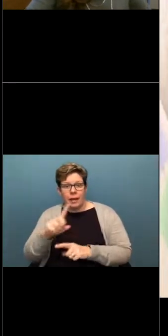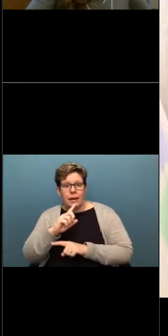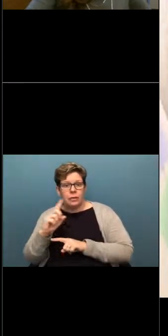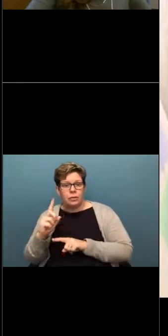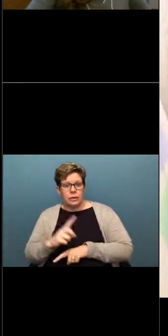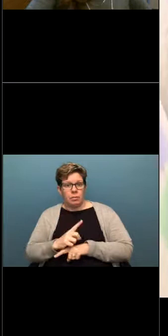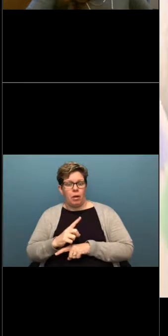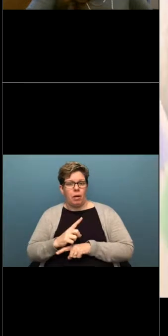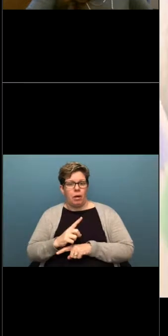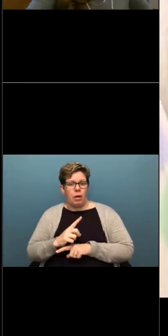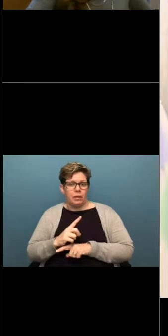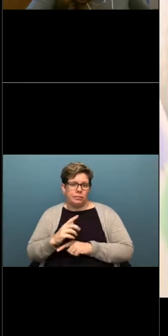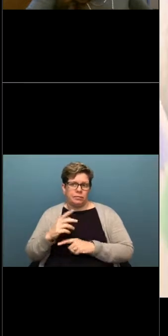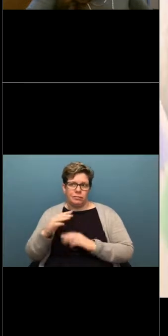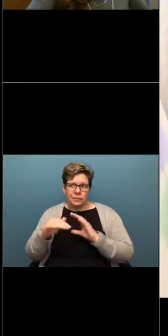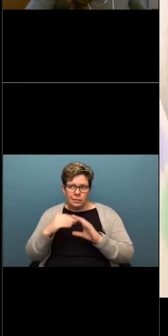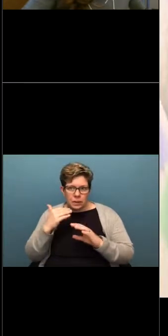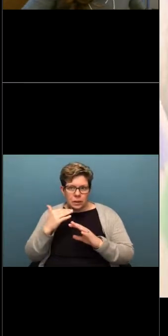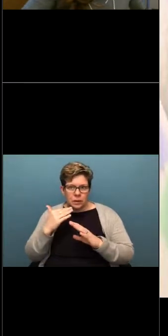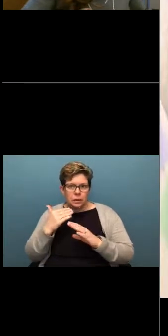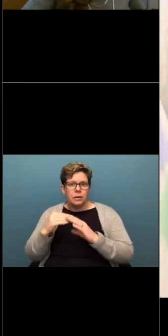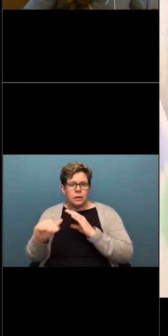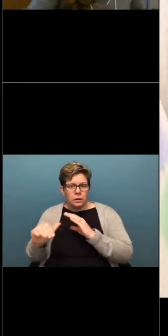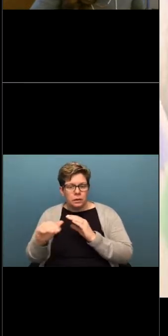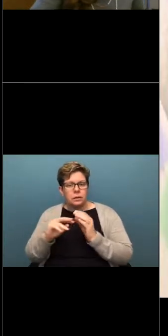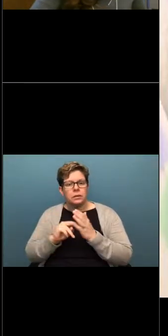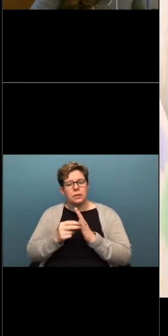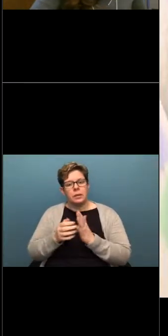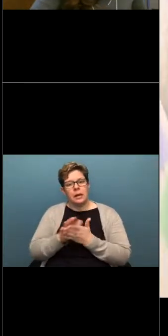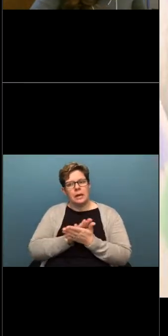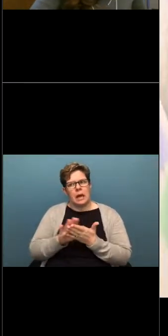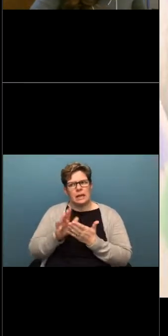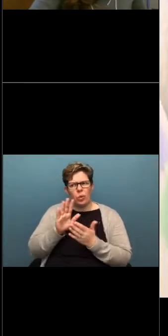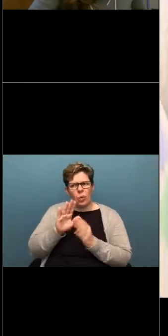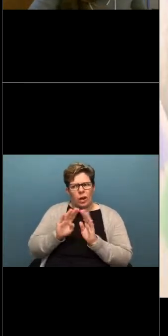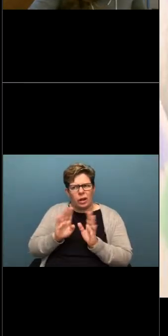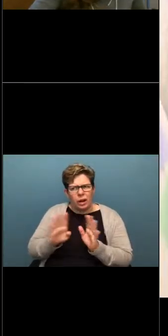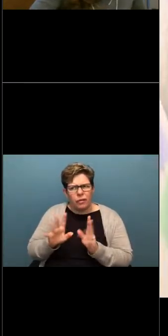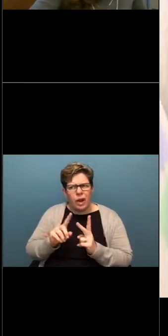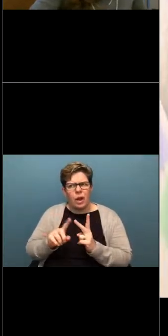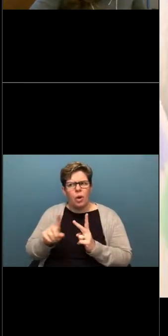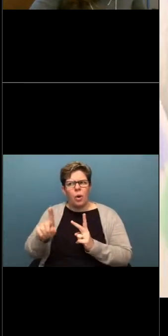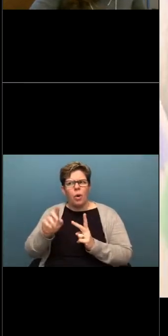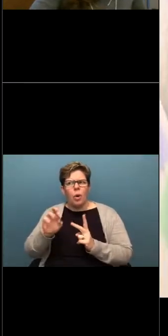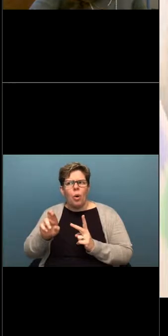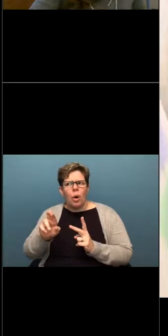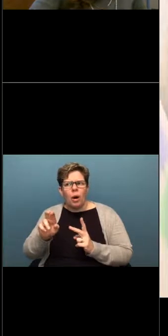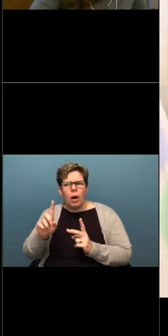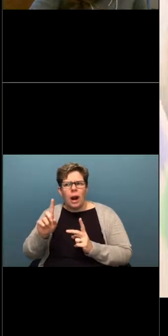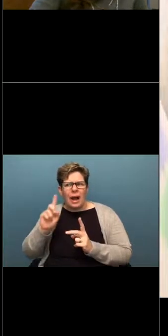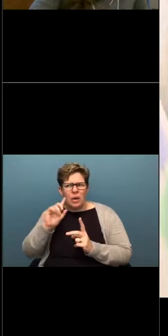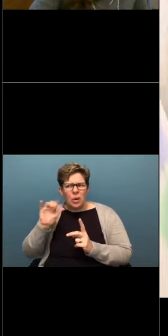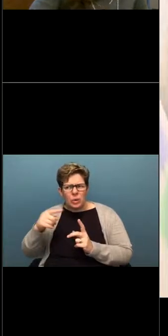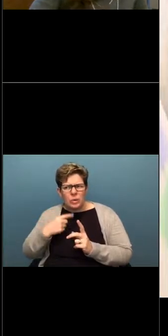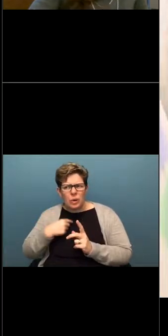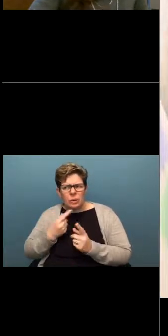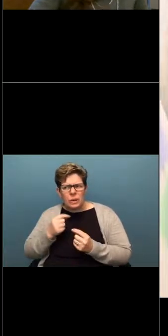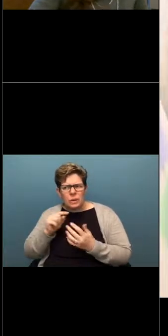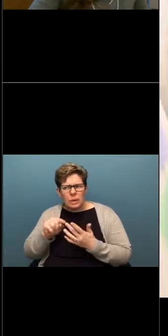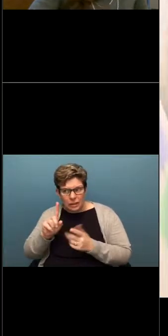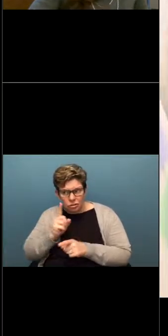to communicate and get information through or reinforce things that you've already heard in a quick reference kind of way.